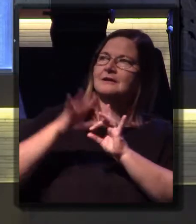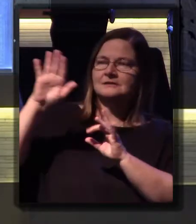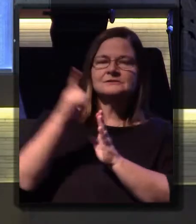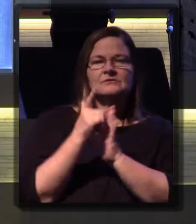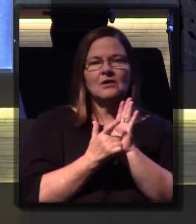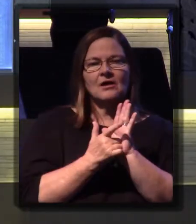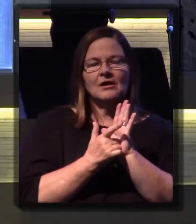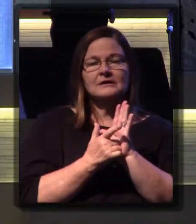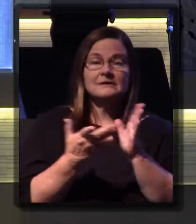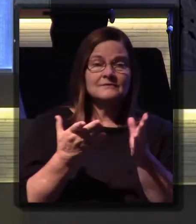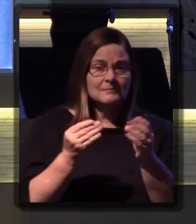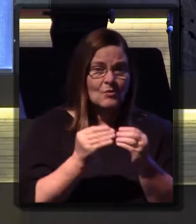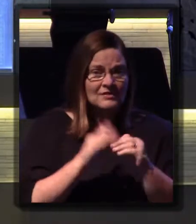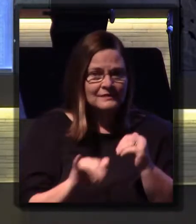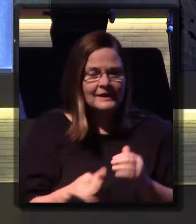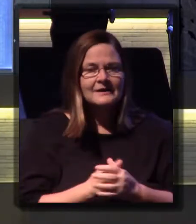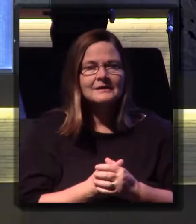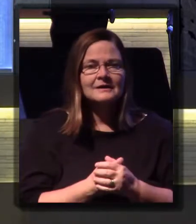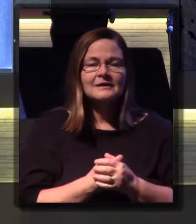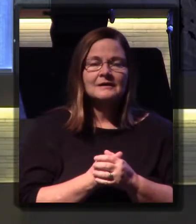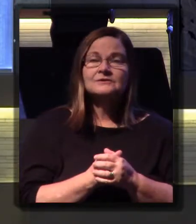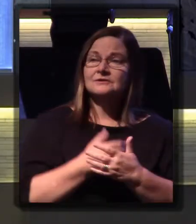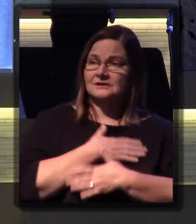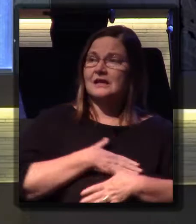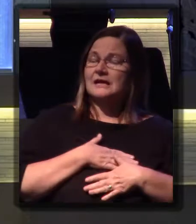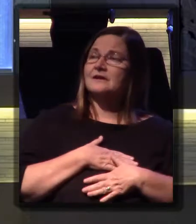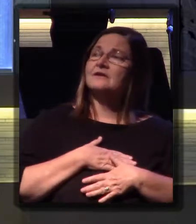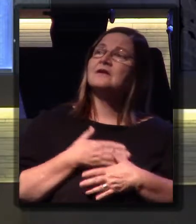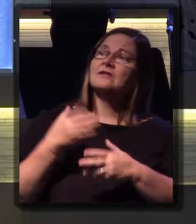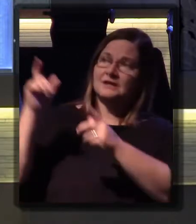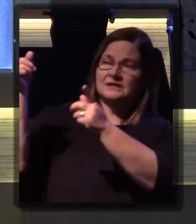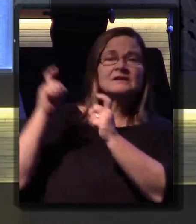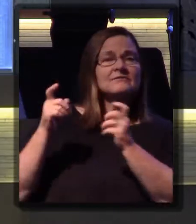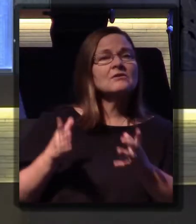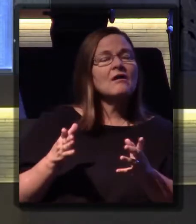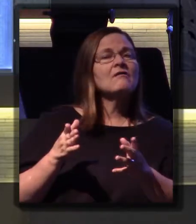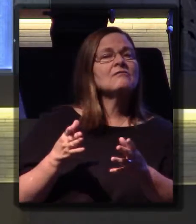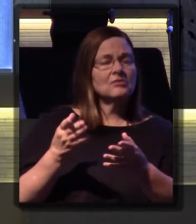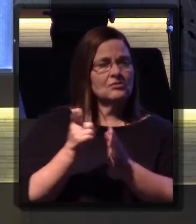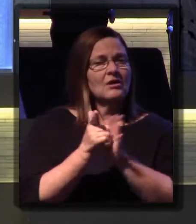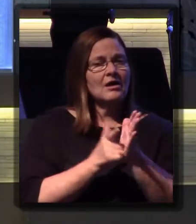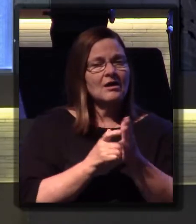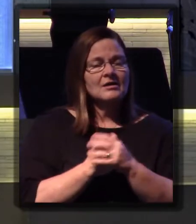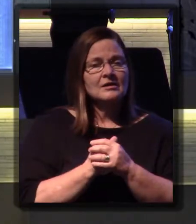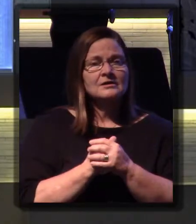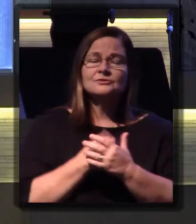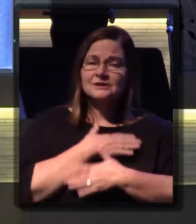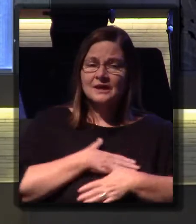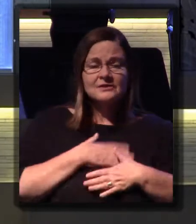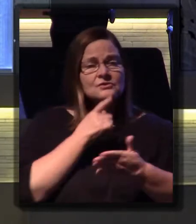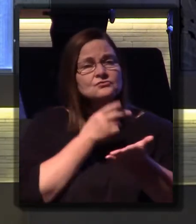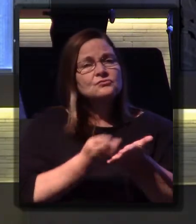And think about the need to delight in God's law even more. To delight in him, the one who gives it.